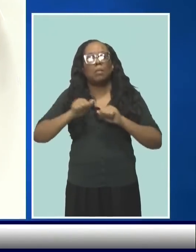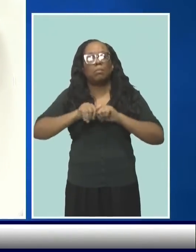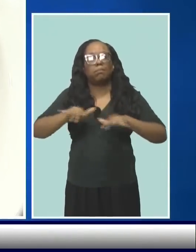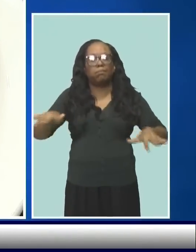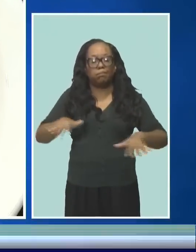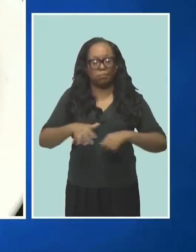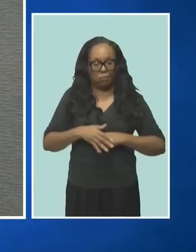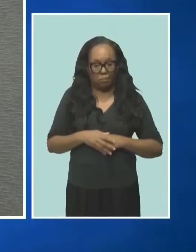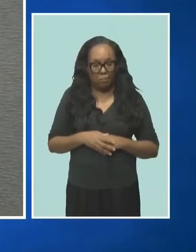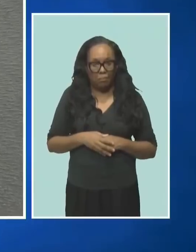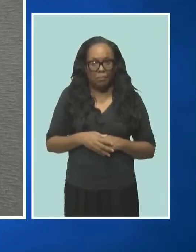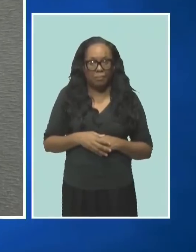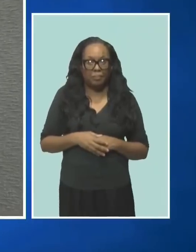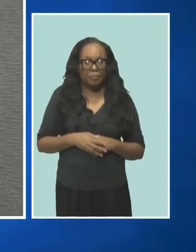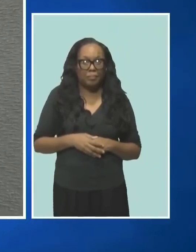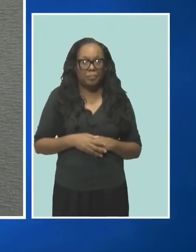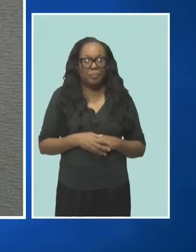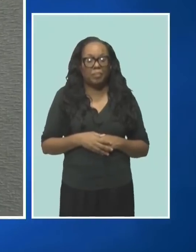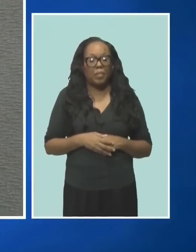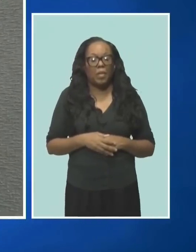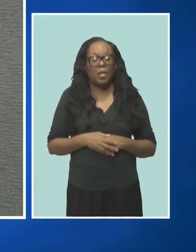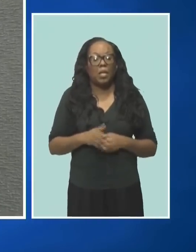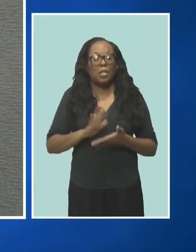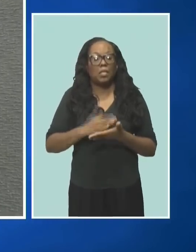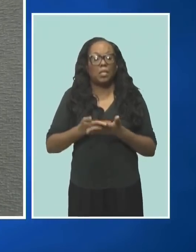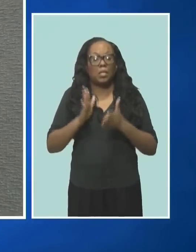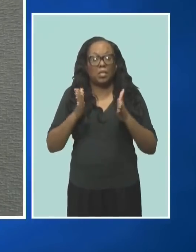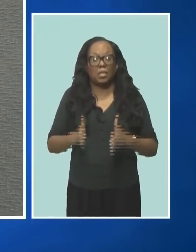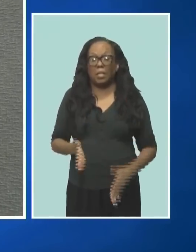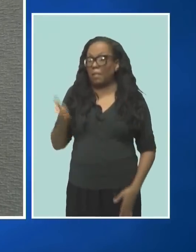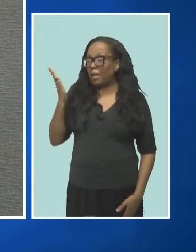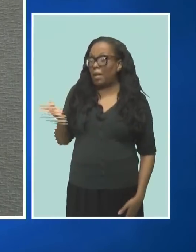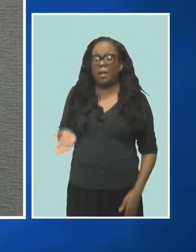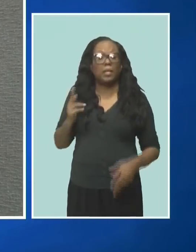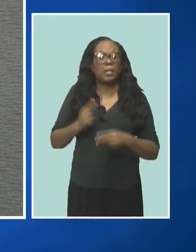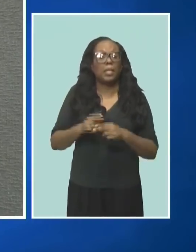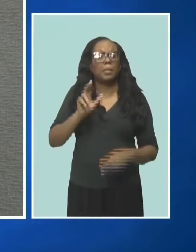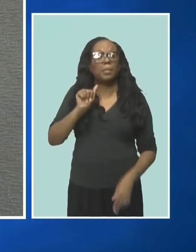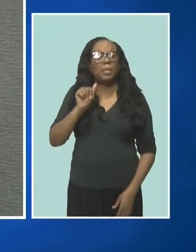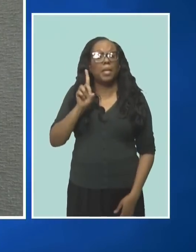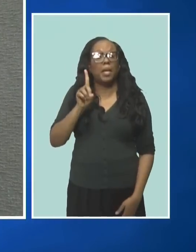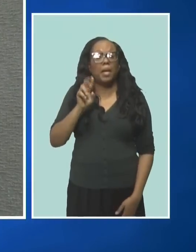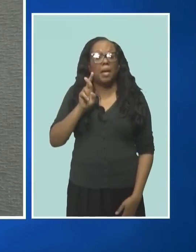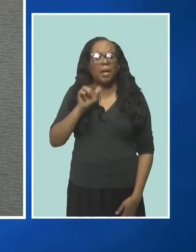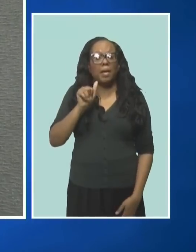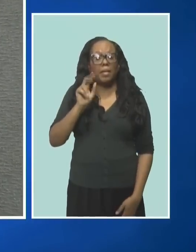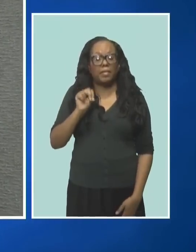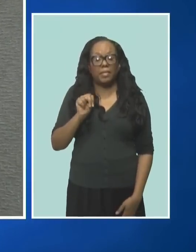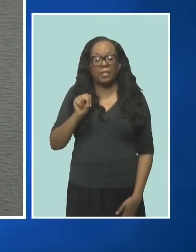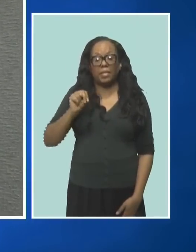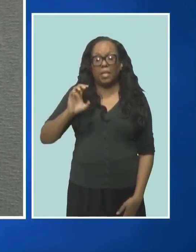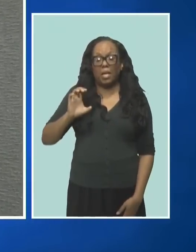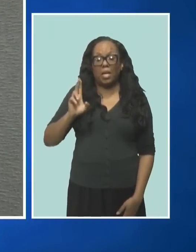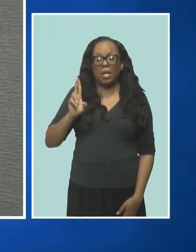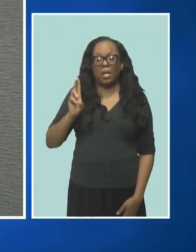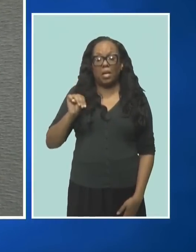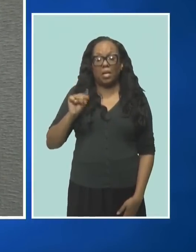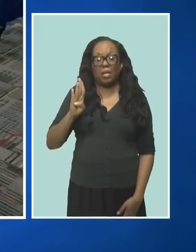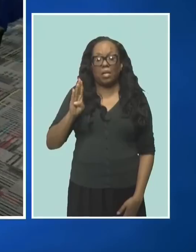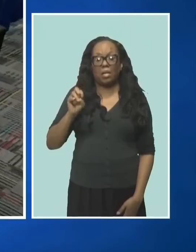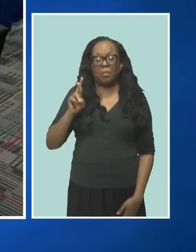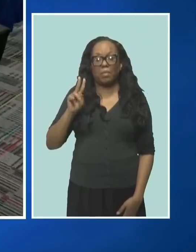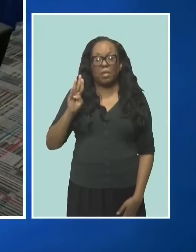This is the view of award-winning chef Adrian Cumberbatch. He says while there's been positive change over the last